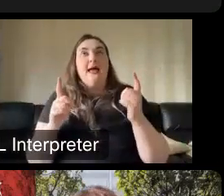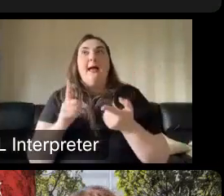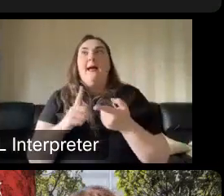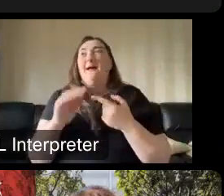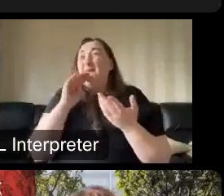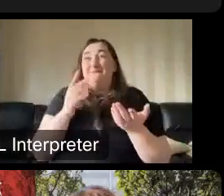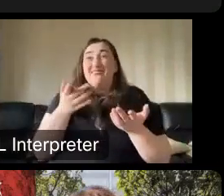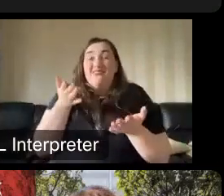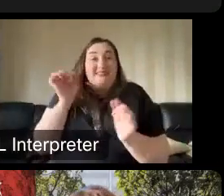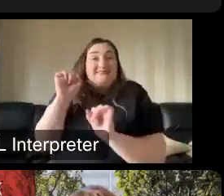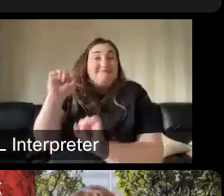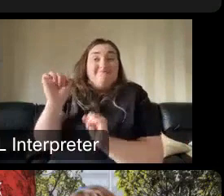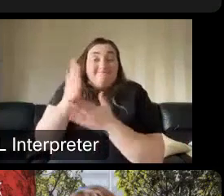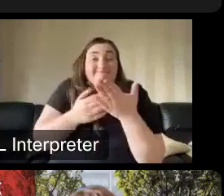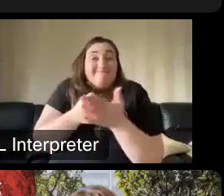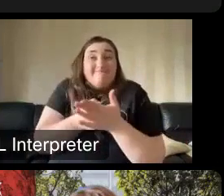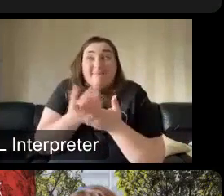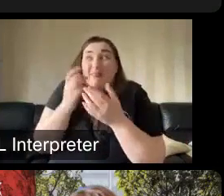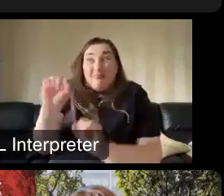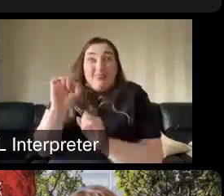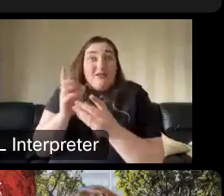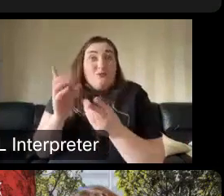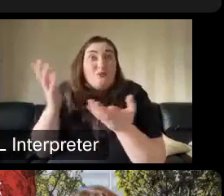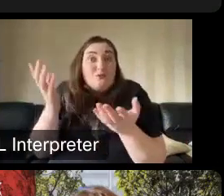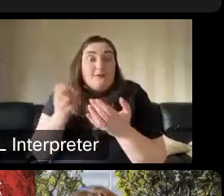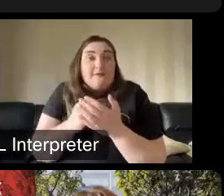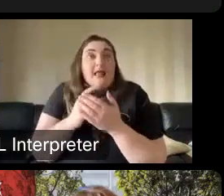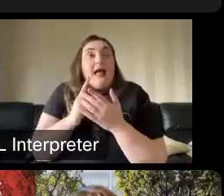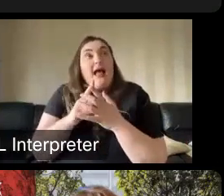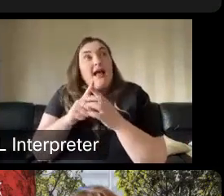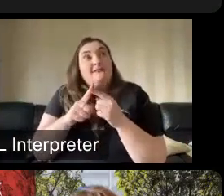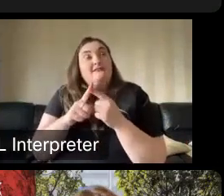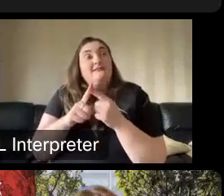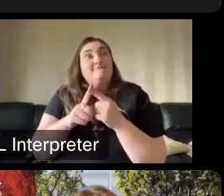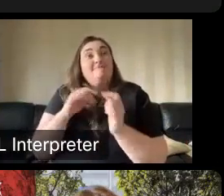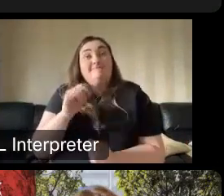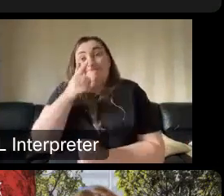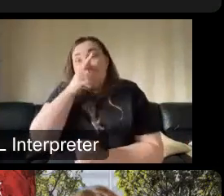That's their business. That's what they do. And unfortunately, it's all about naming and blaming.